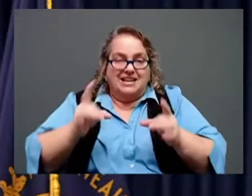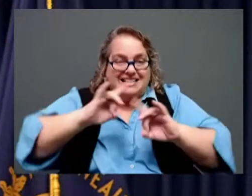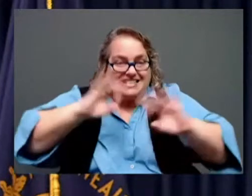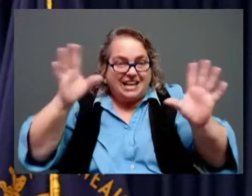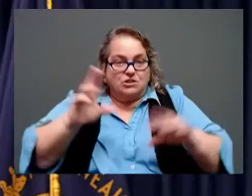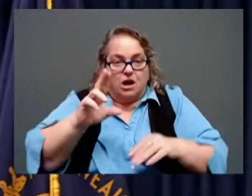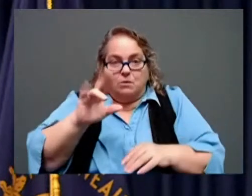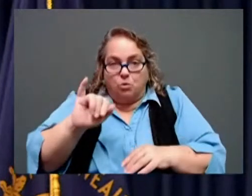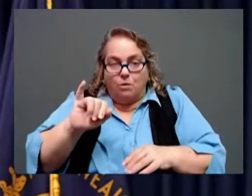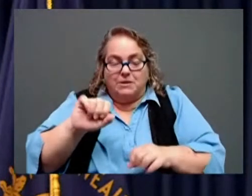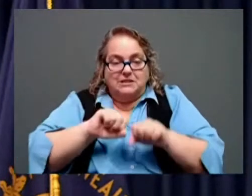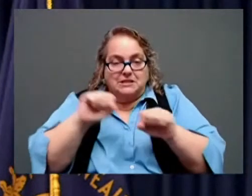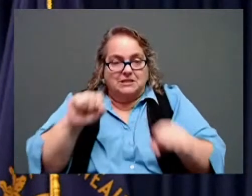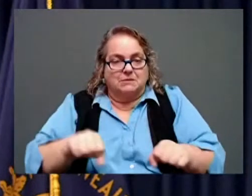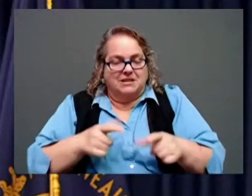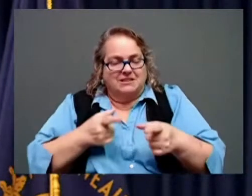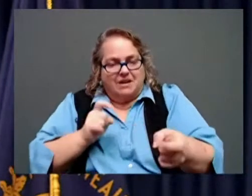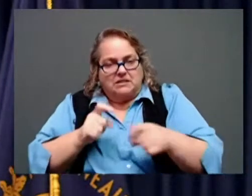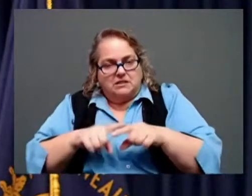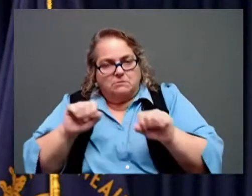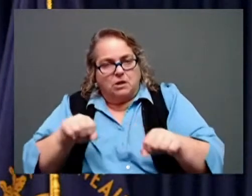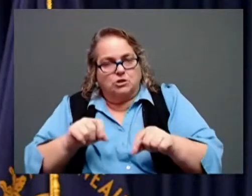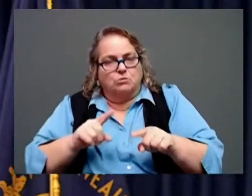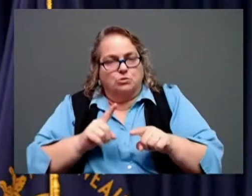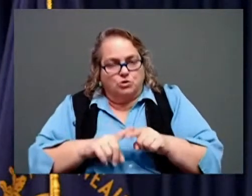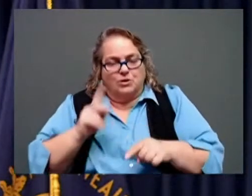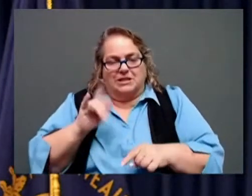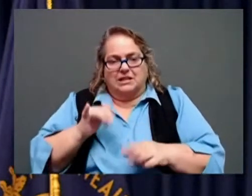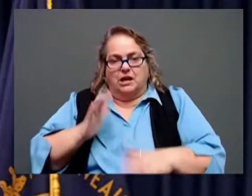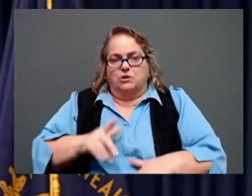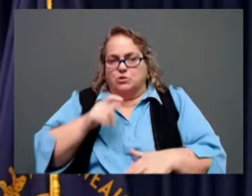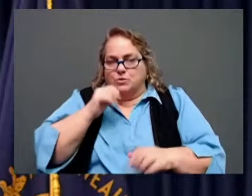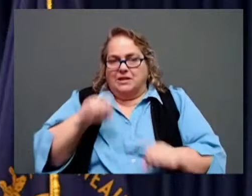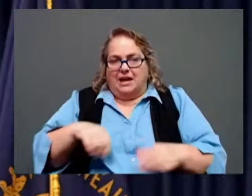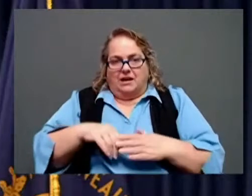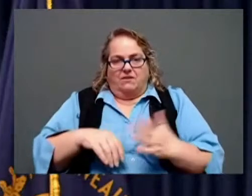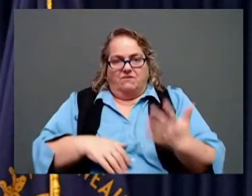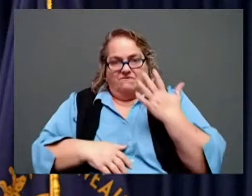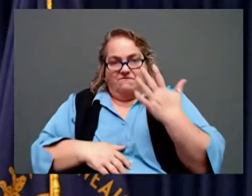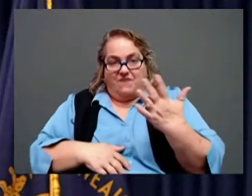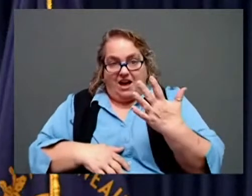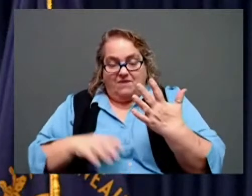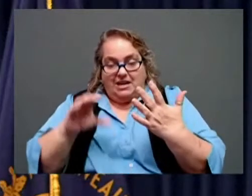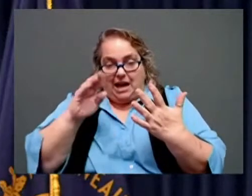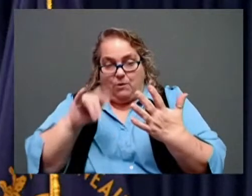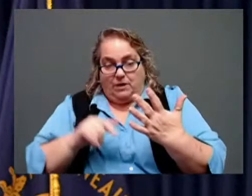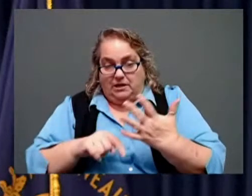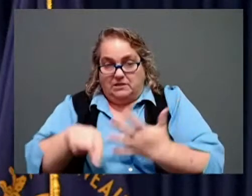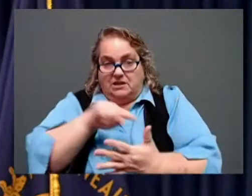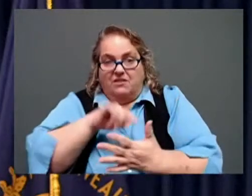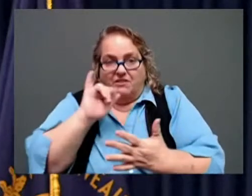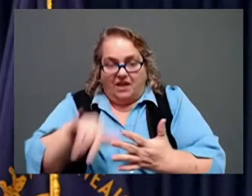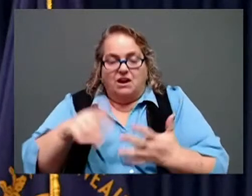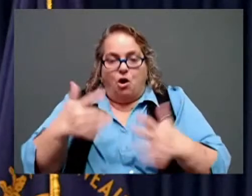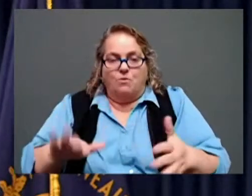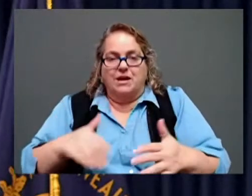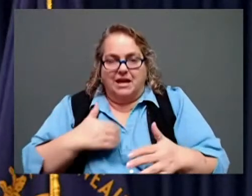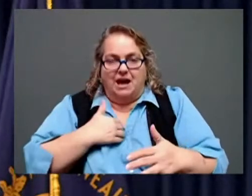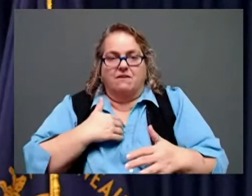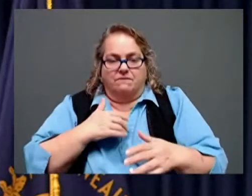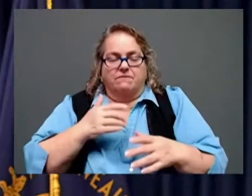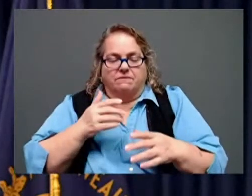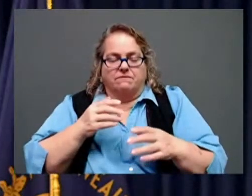as possible to eligible Kentuckians in the 5 counties that have been cleared for individual assistance.